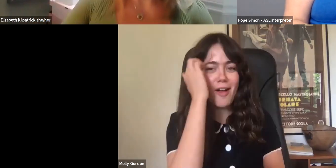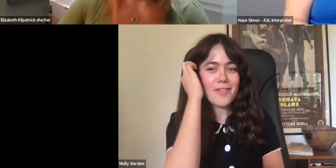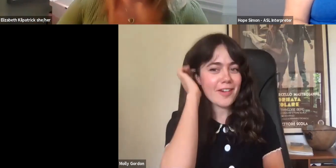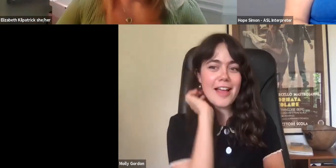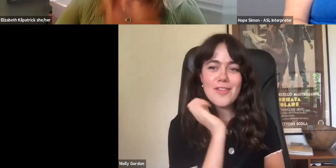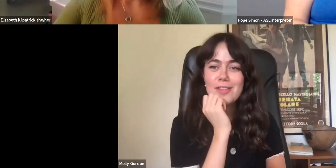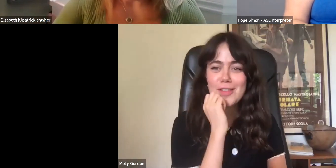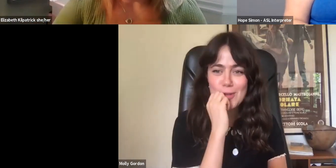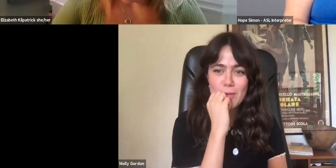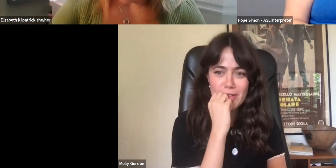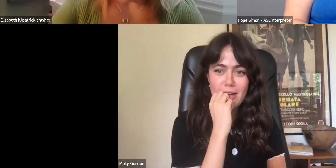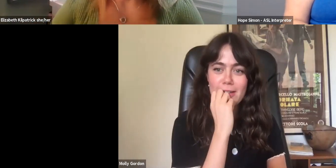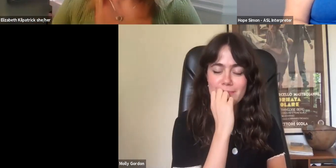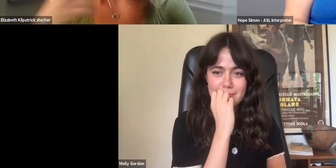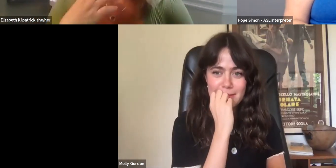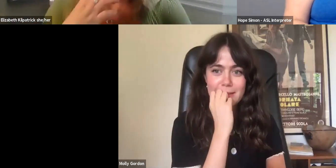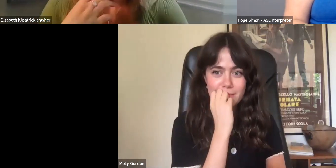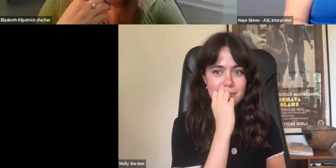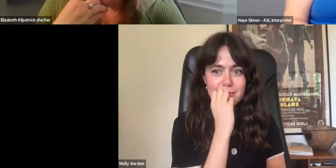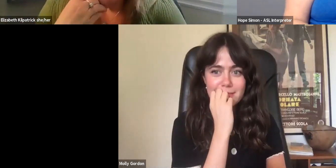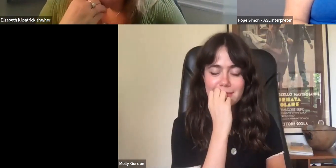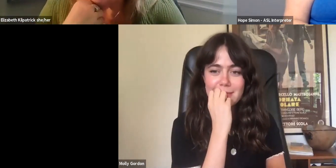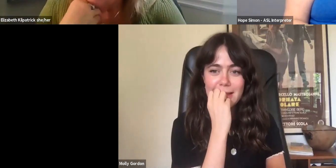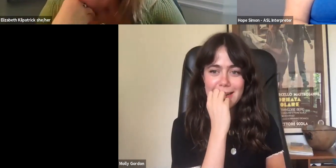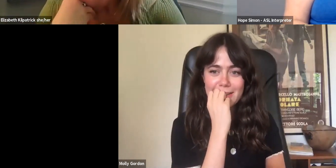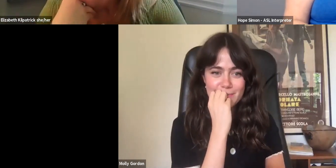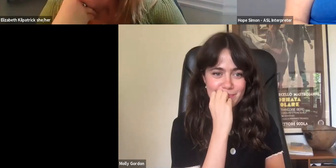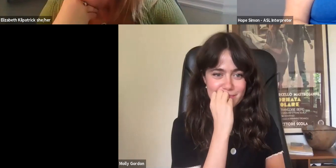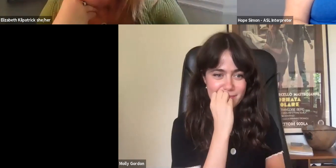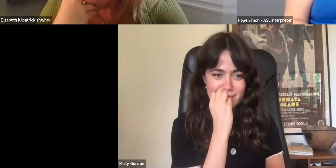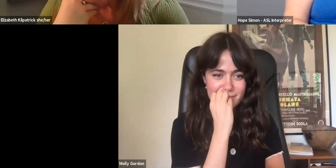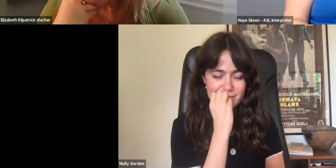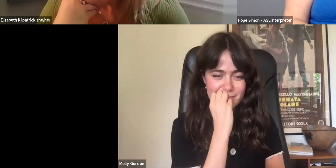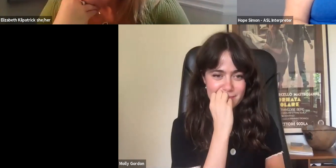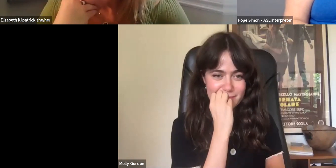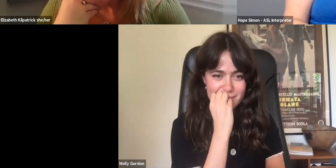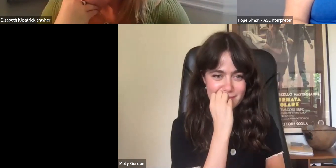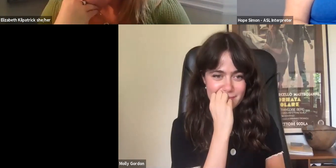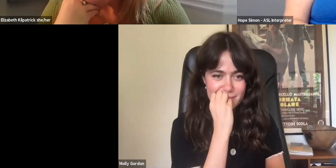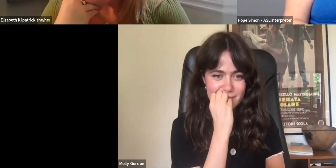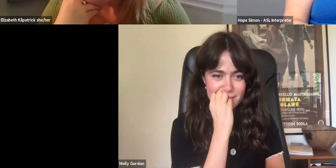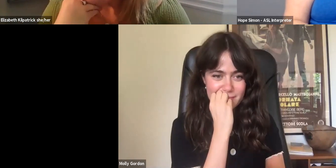We're all figuring out the Zoom of it all. The Zoom technology of it all.